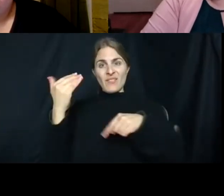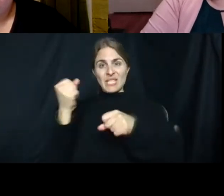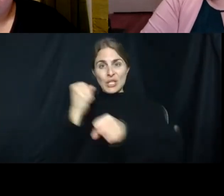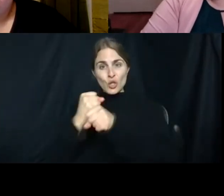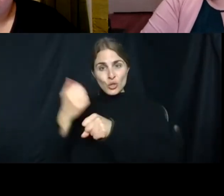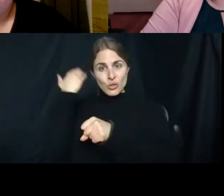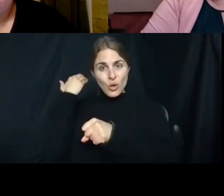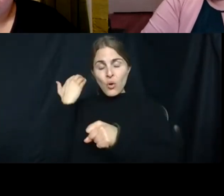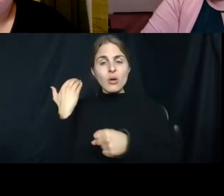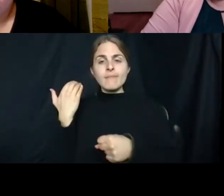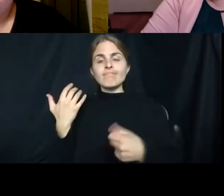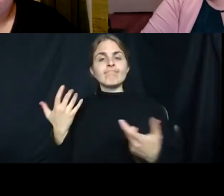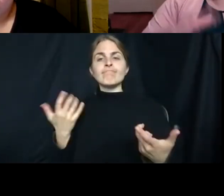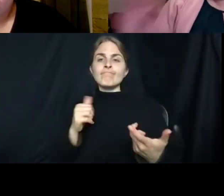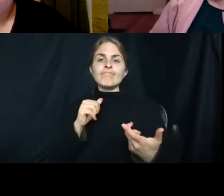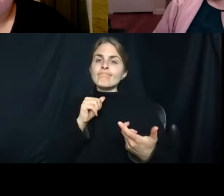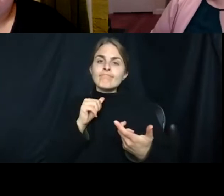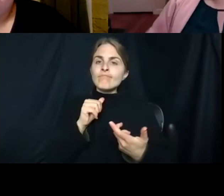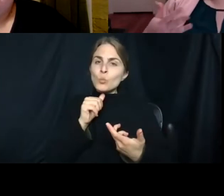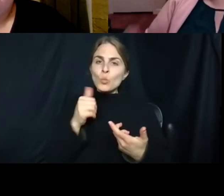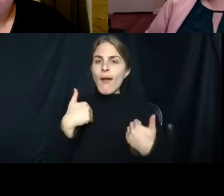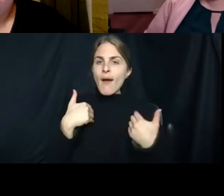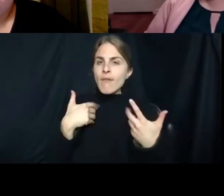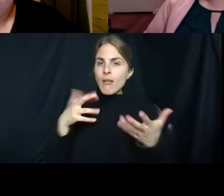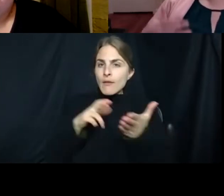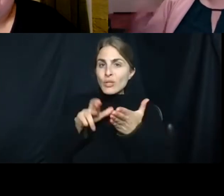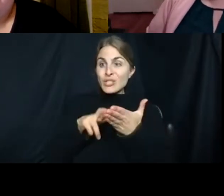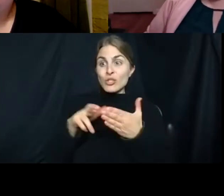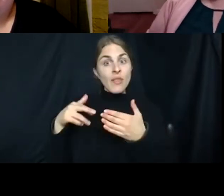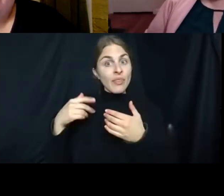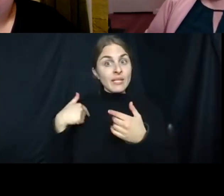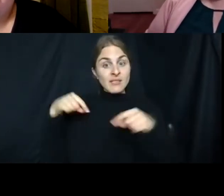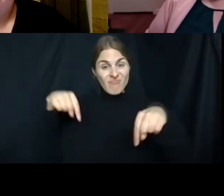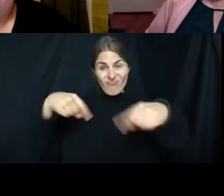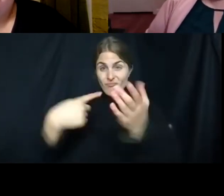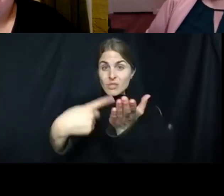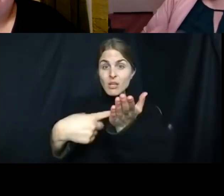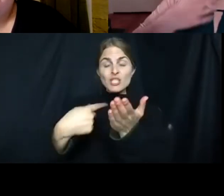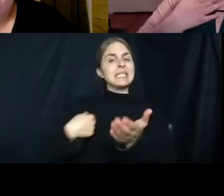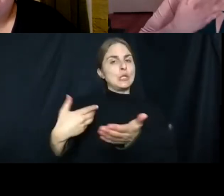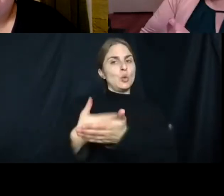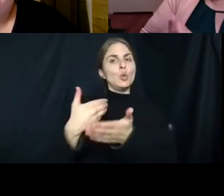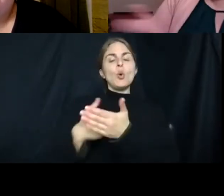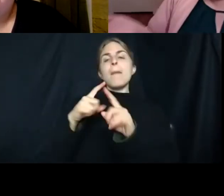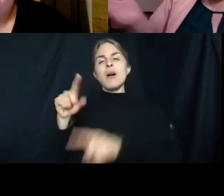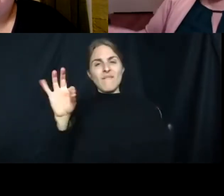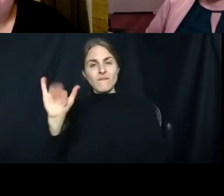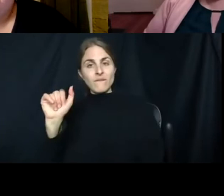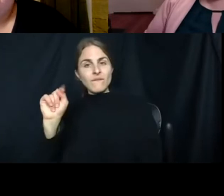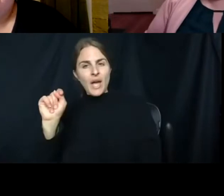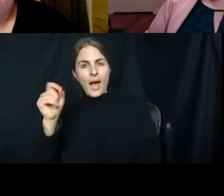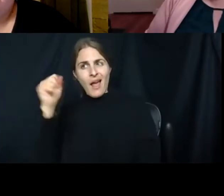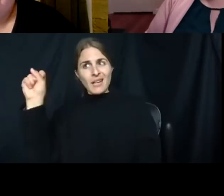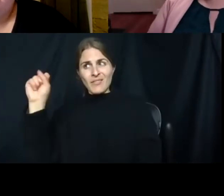have much research to pull from. A lot of this research is very new, but fat activists have been saying this, since the